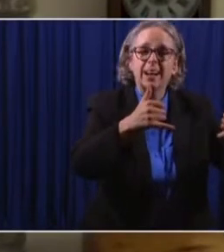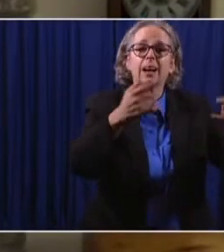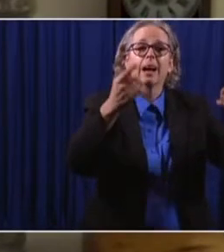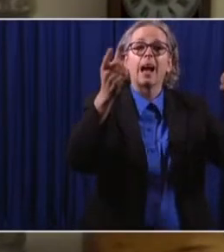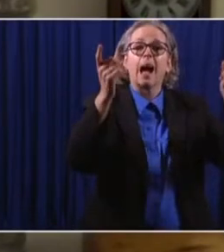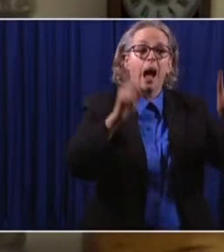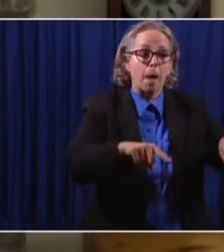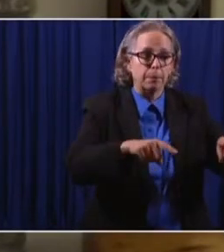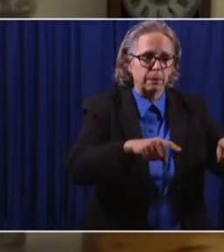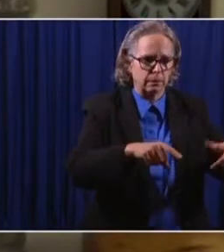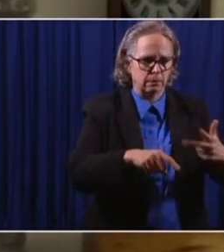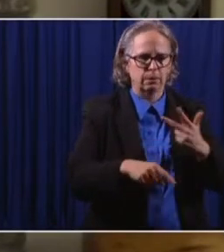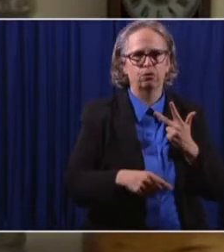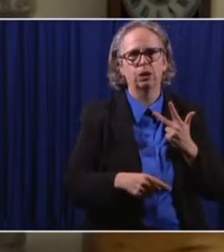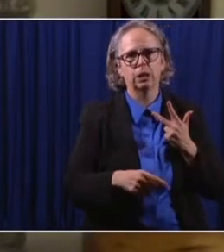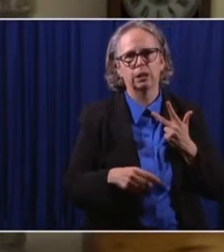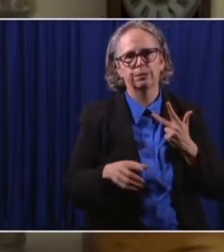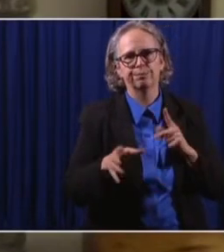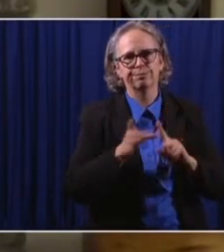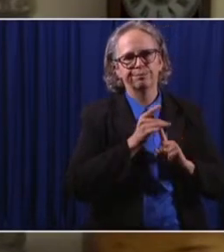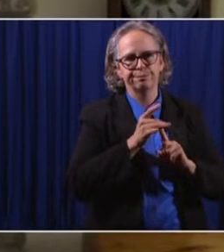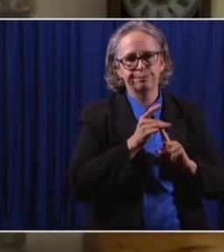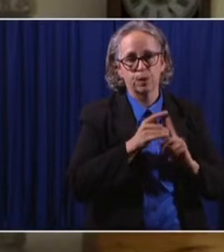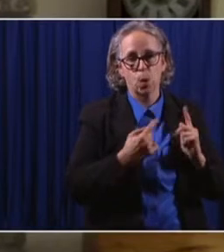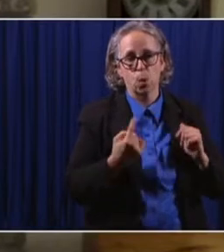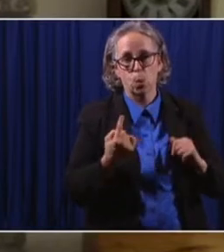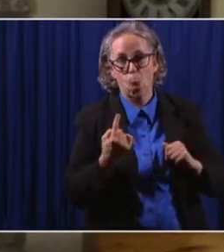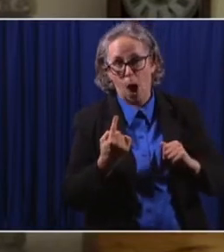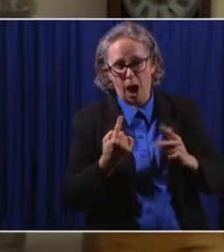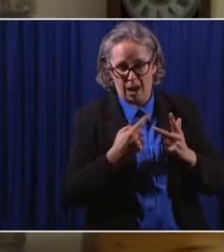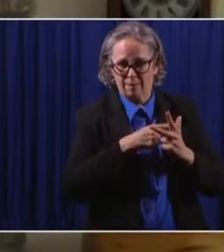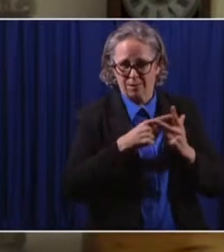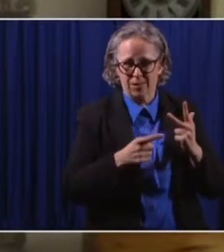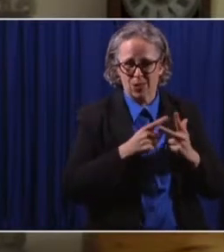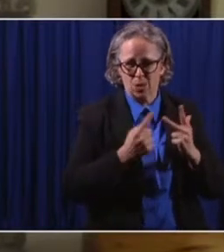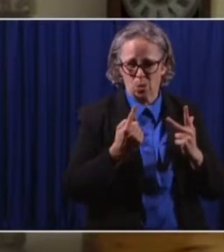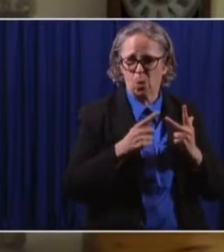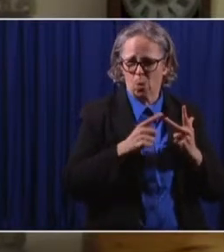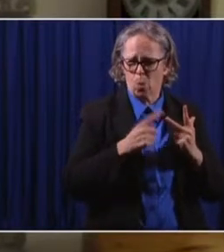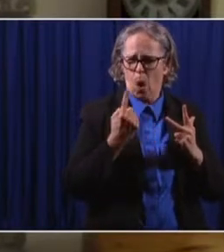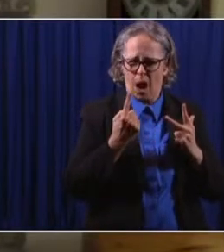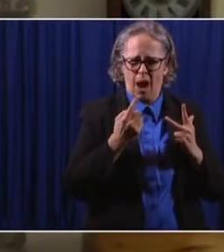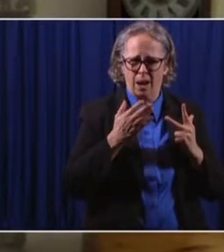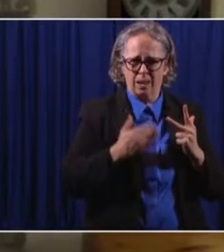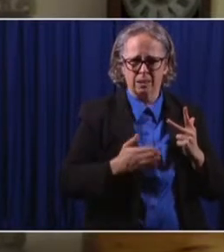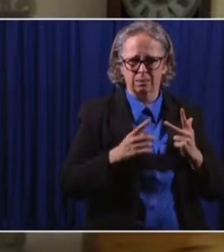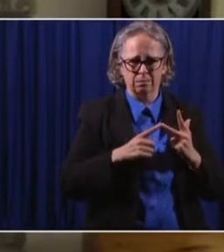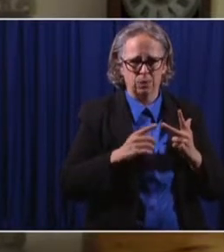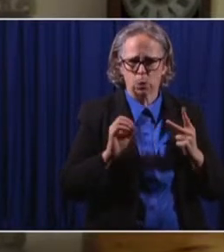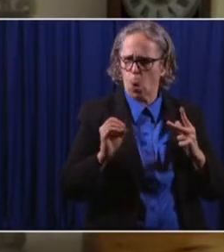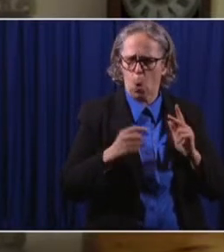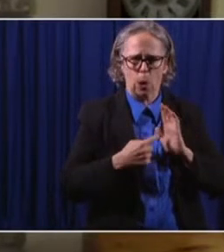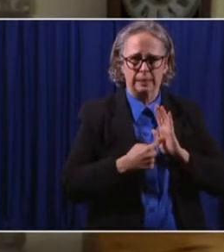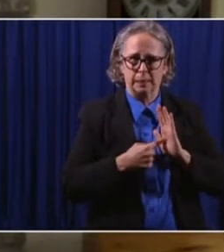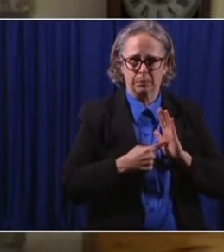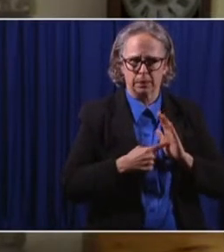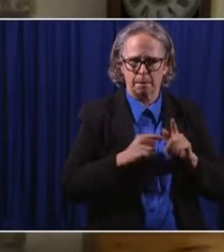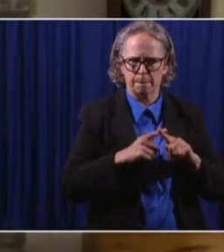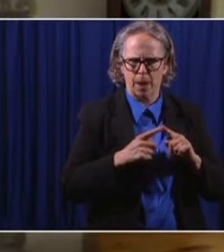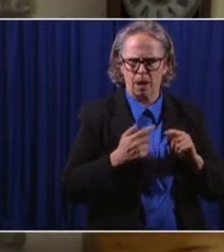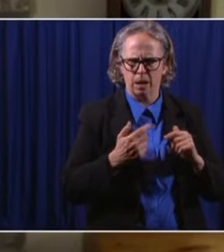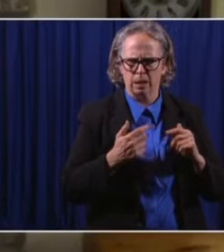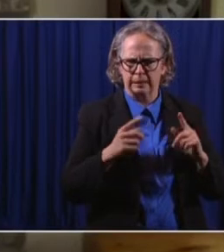associated cases to date, and 1 person who does not have symptoms who's waiting for test